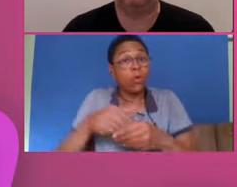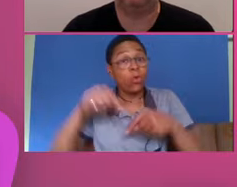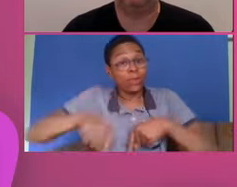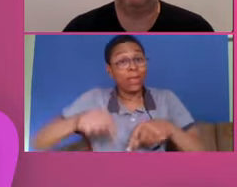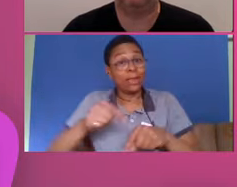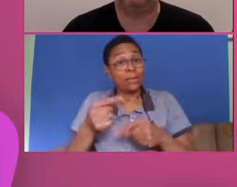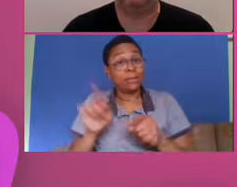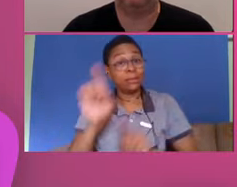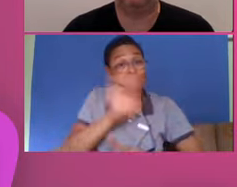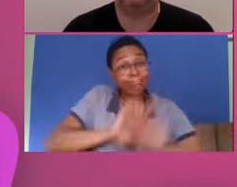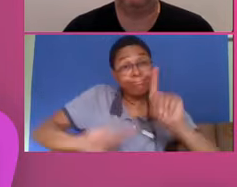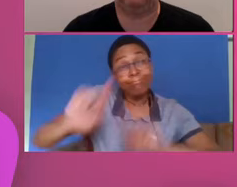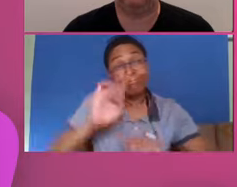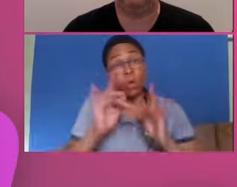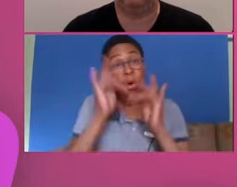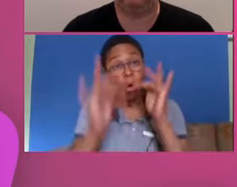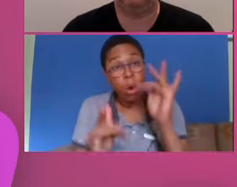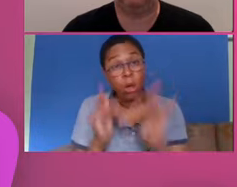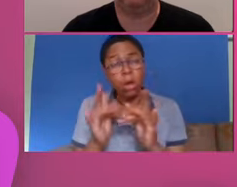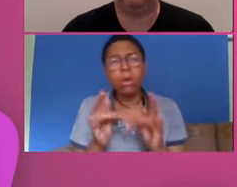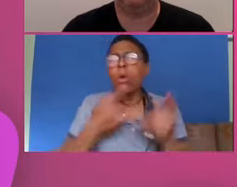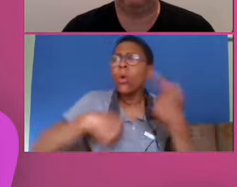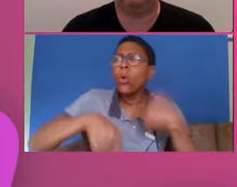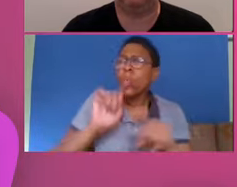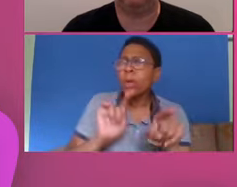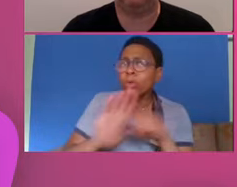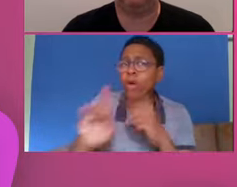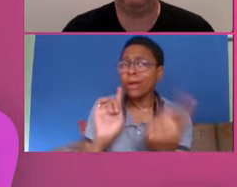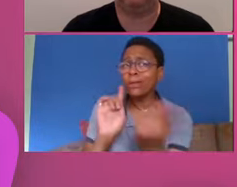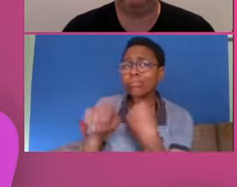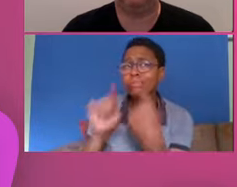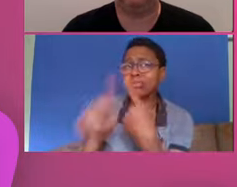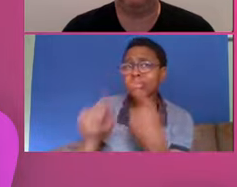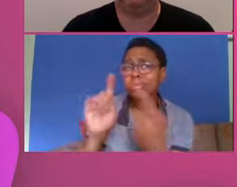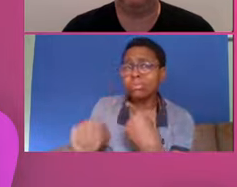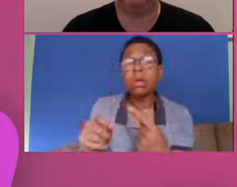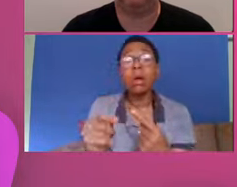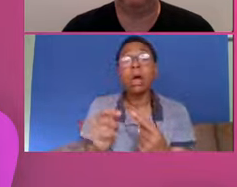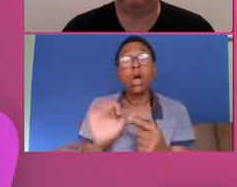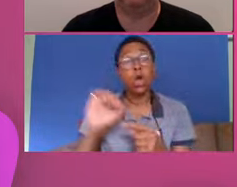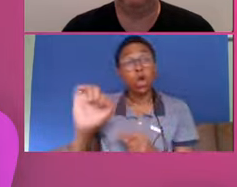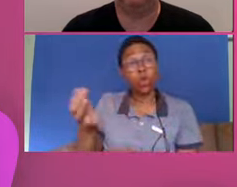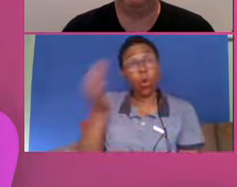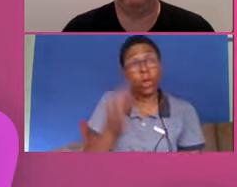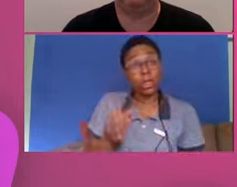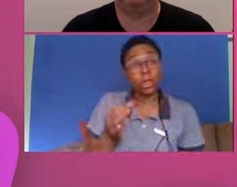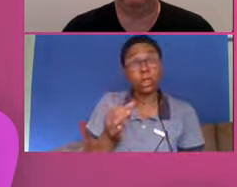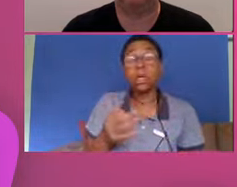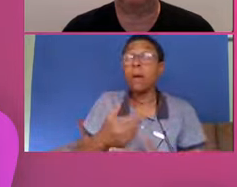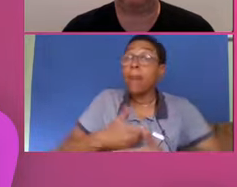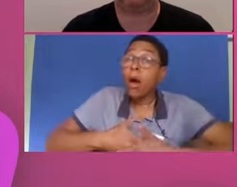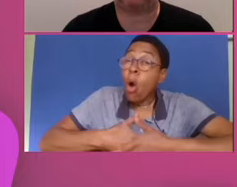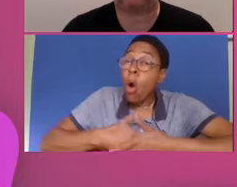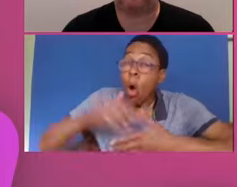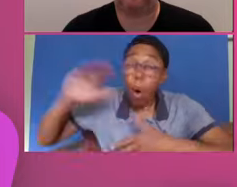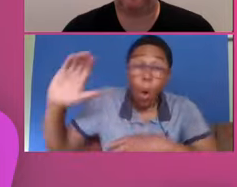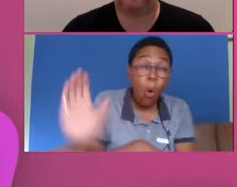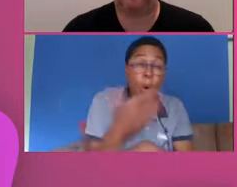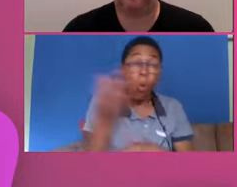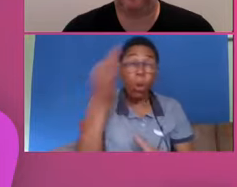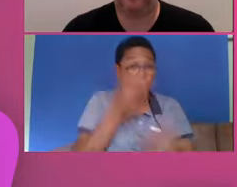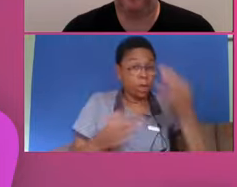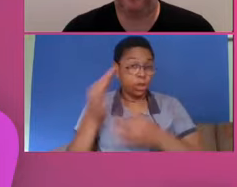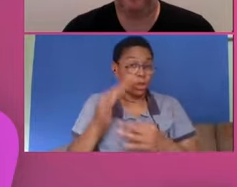live during the session. All questions will be answered in writing and will be available on One Dance UK's website for everyone to